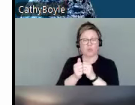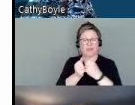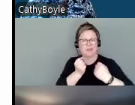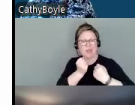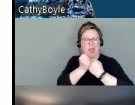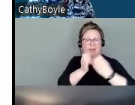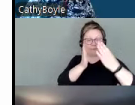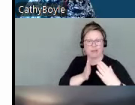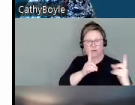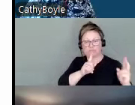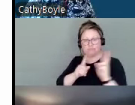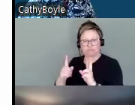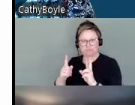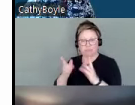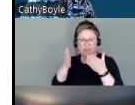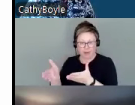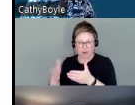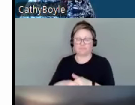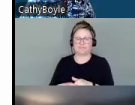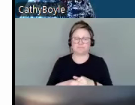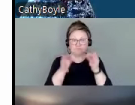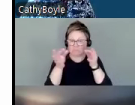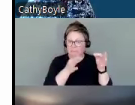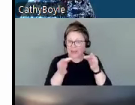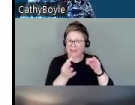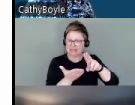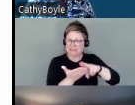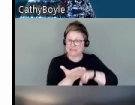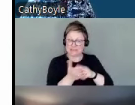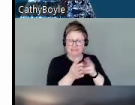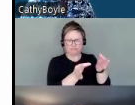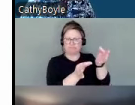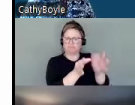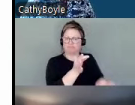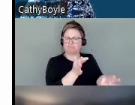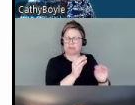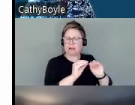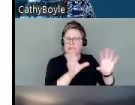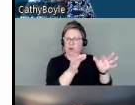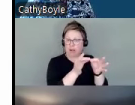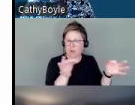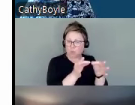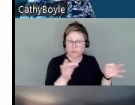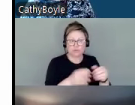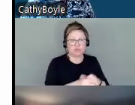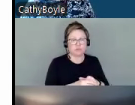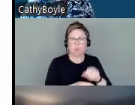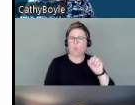Explain the lease in simple language. The person needs a unit on a higher floor where it is